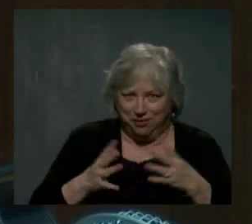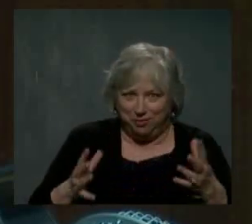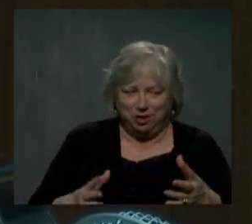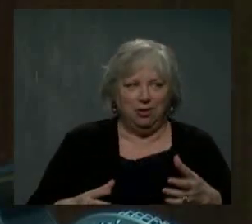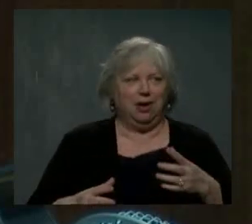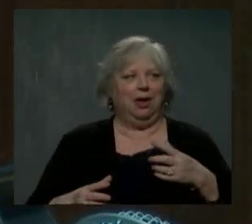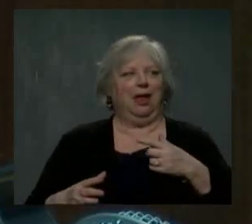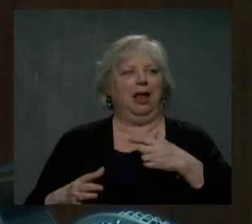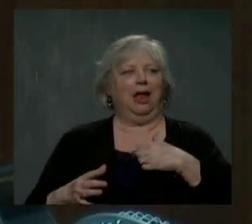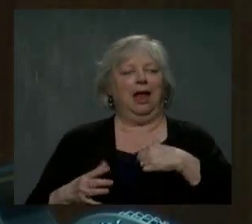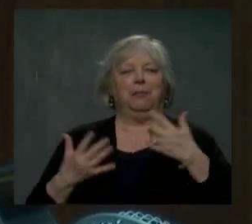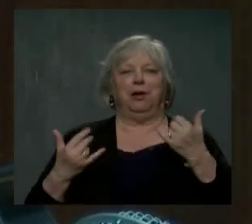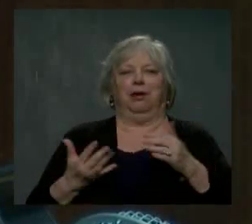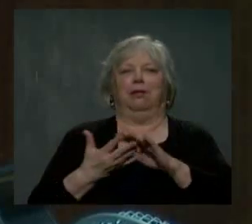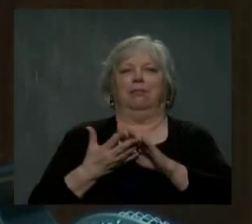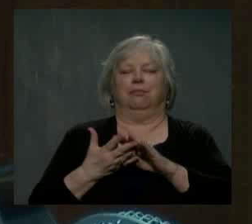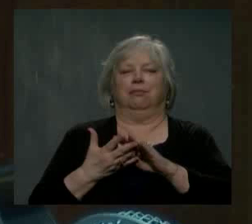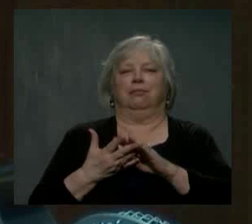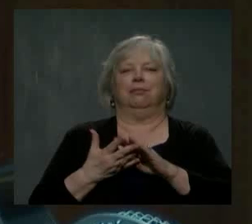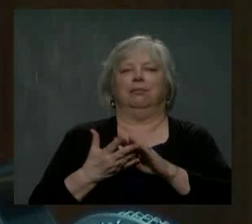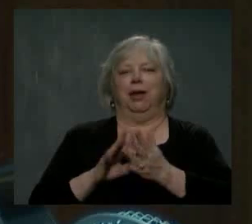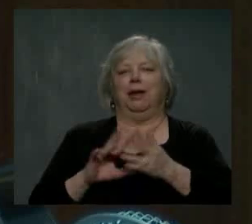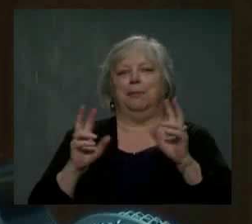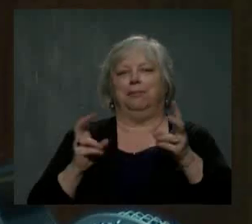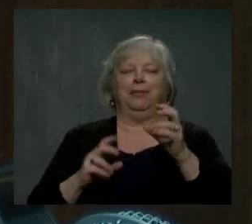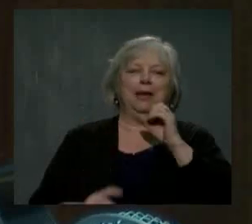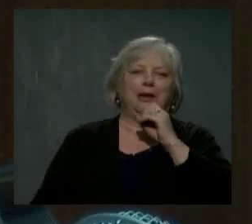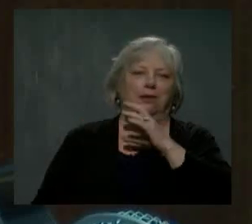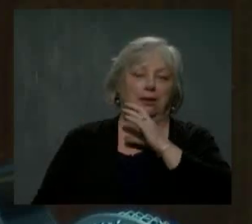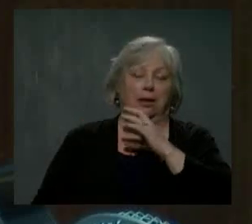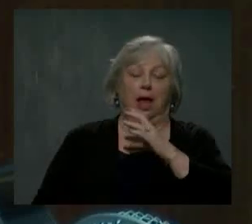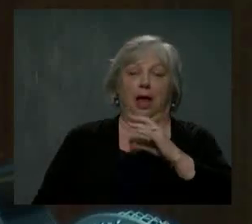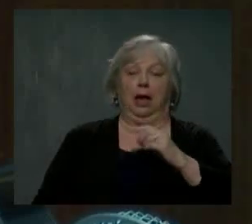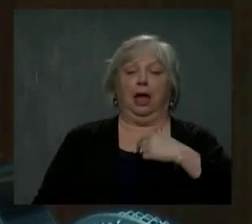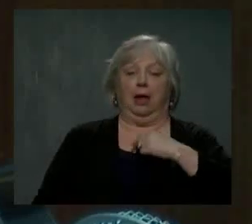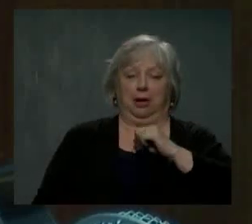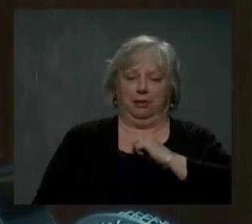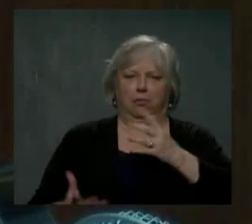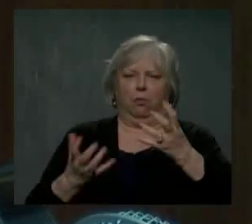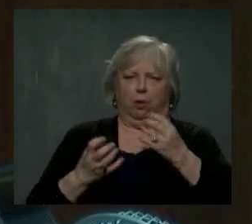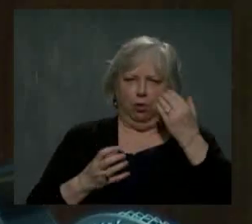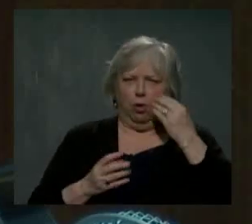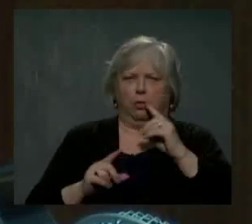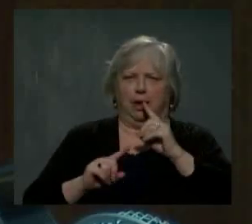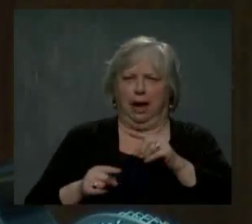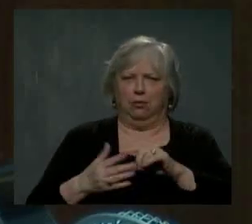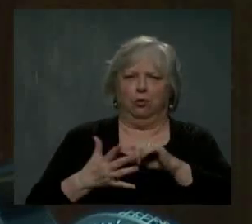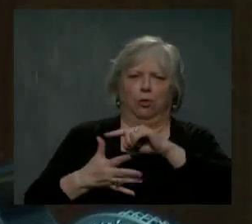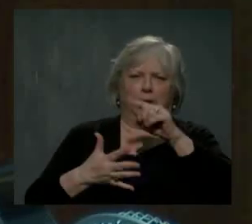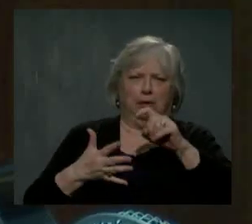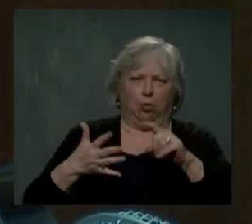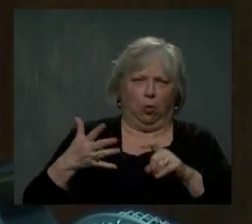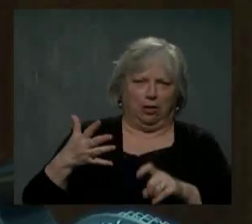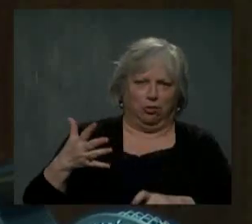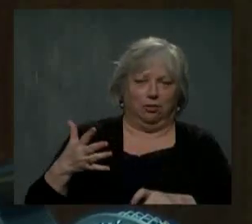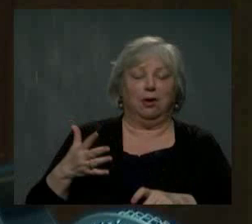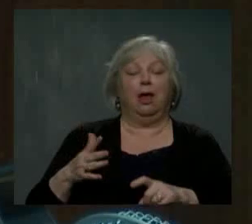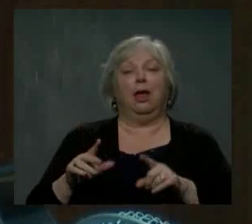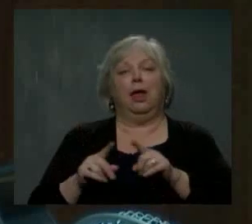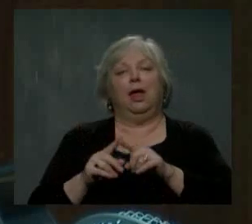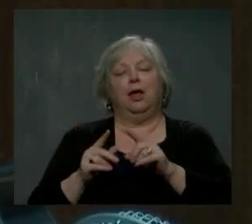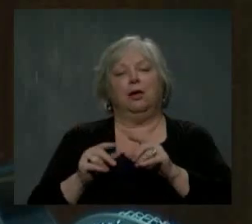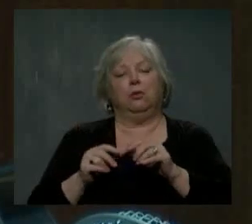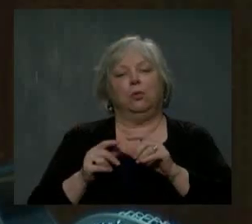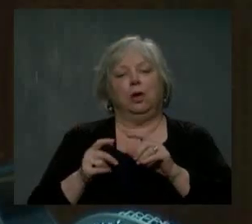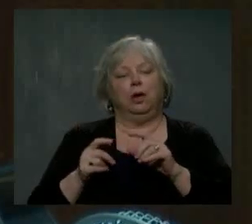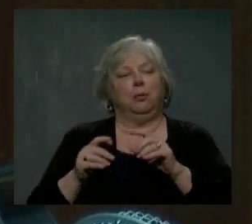I'm considered a senior citizen. And I want to know the answers to these questions more than ever. As we move into the 21st century, these